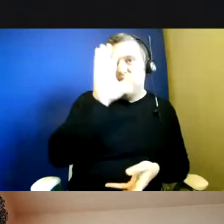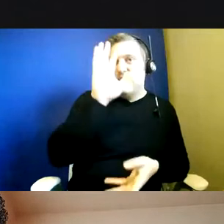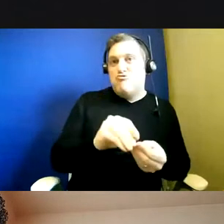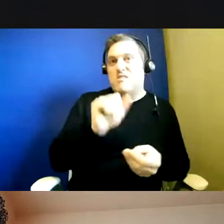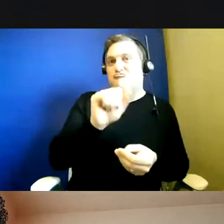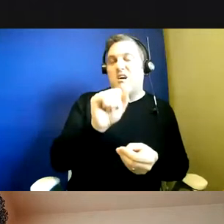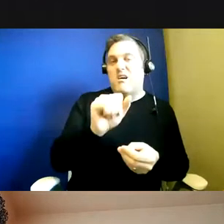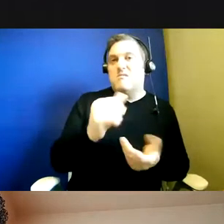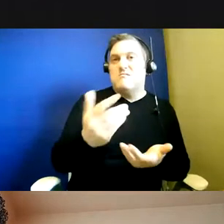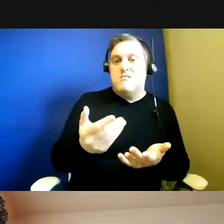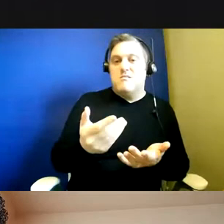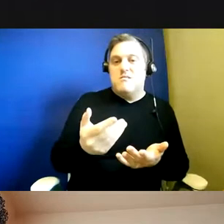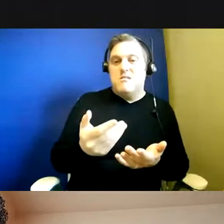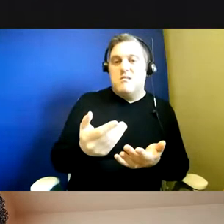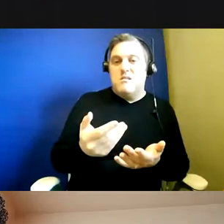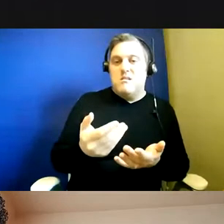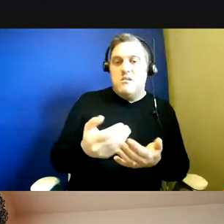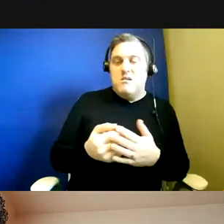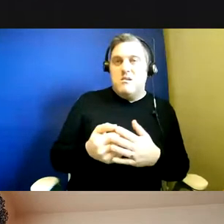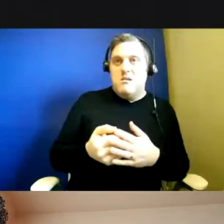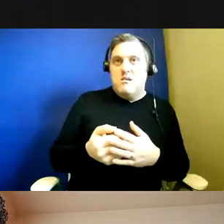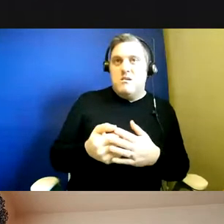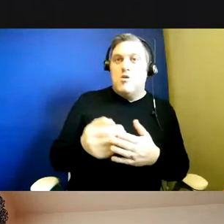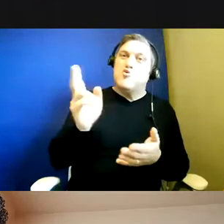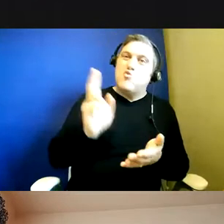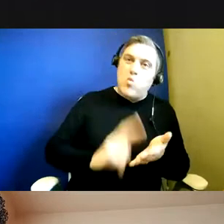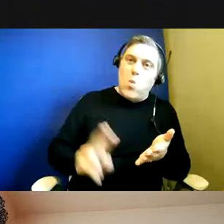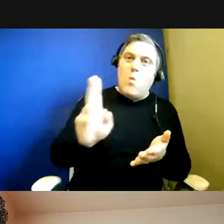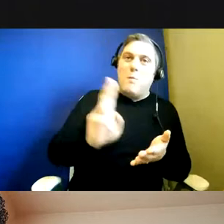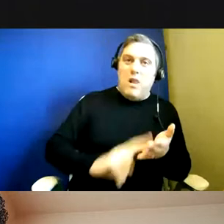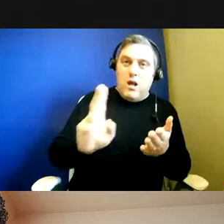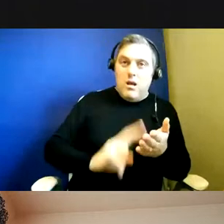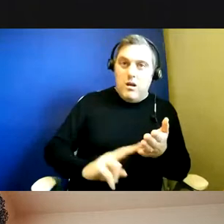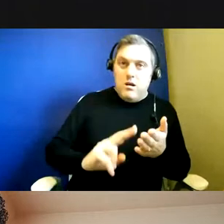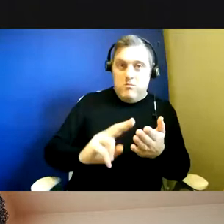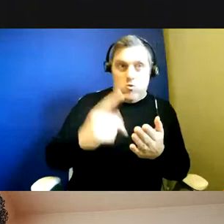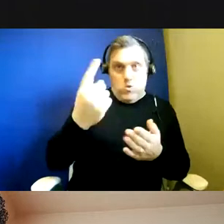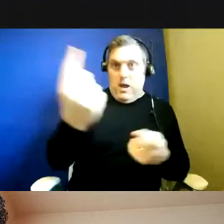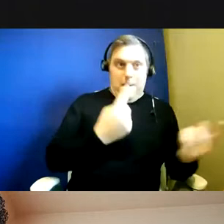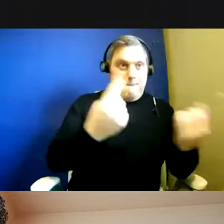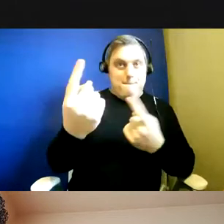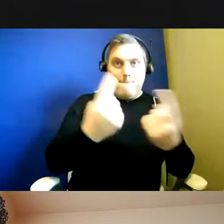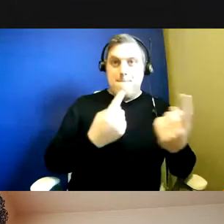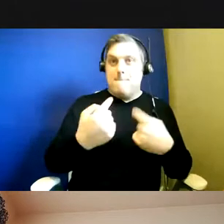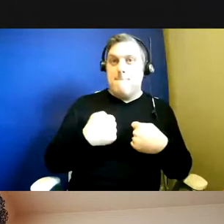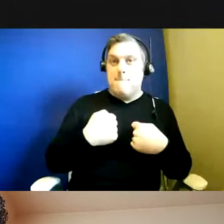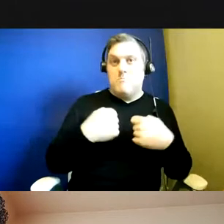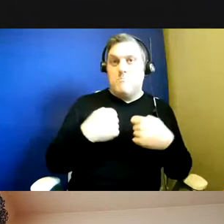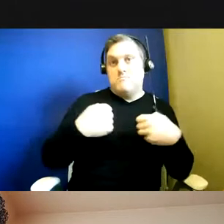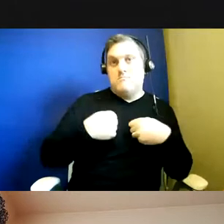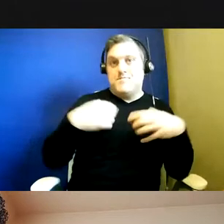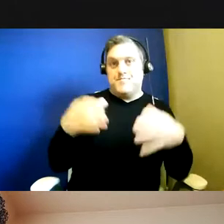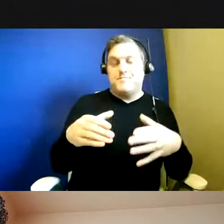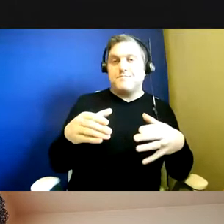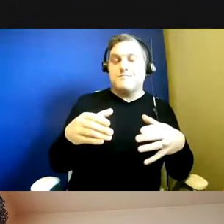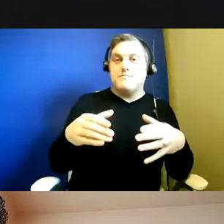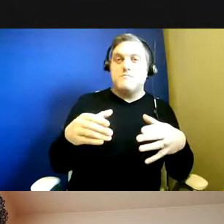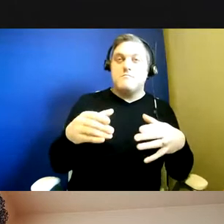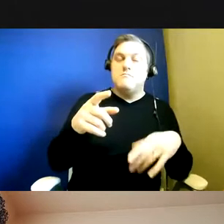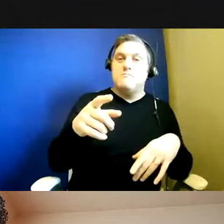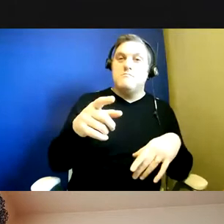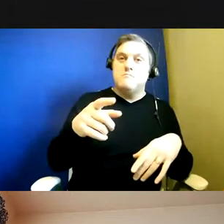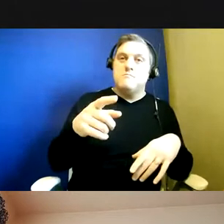yeah, people do usually have, in terms of the ones that come through to our clinic, I know that GPs in the community are probably seeing more of